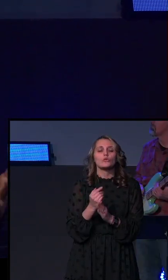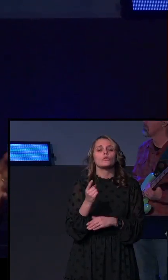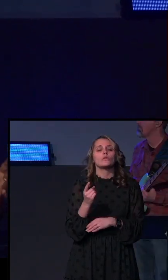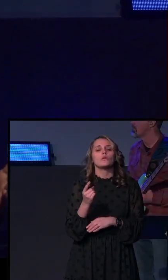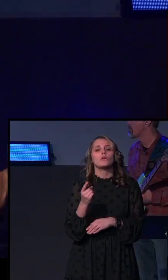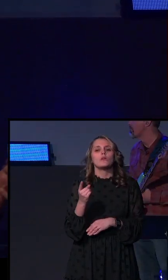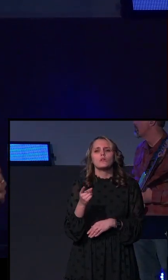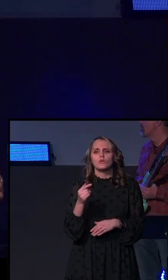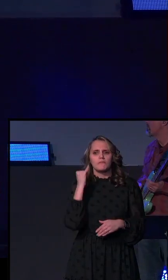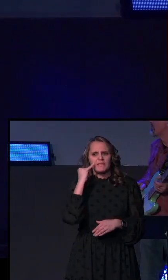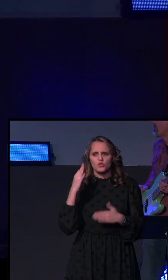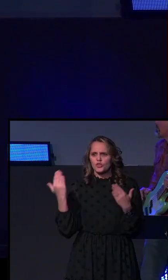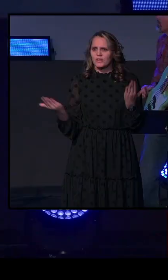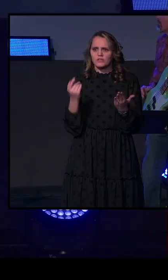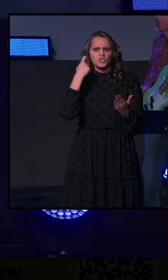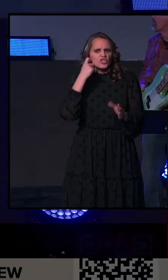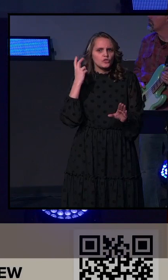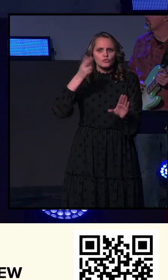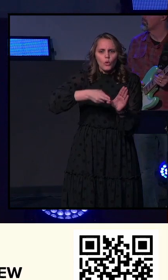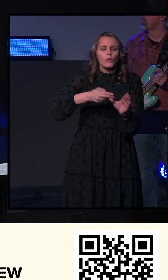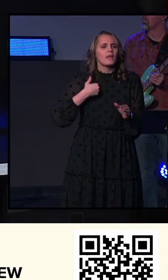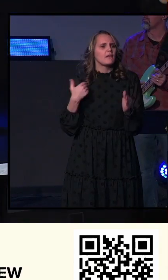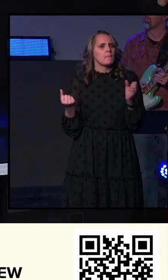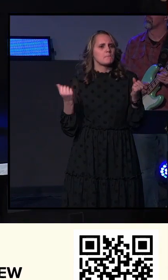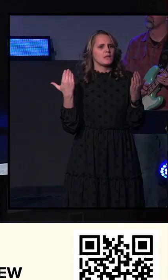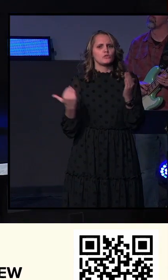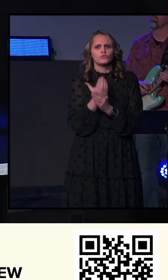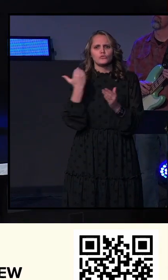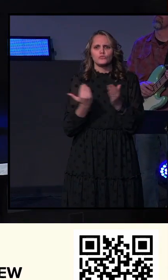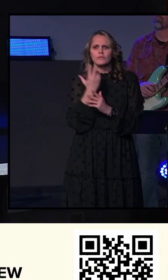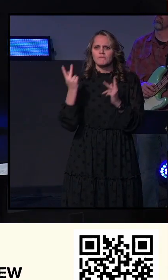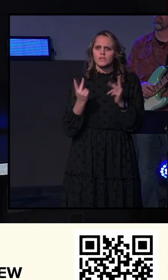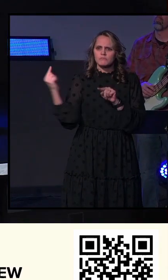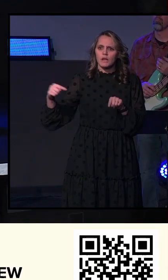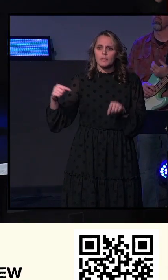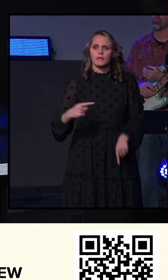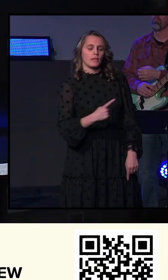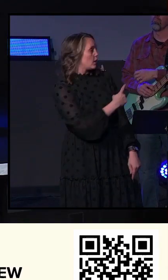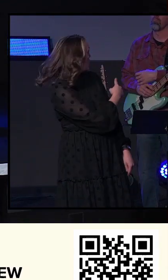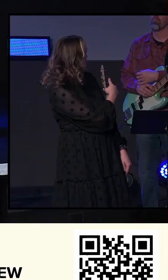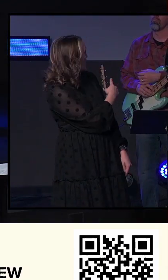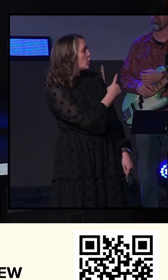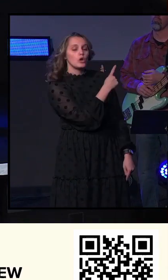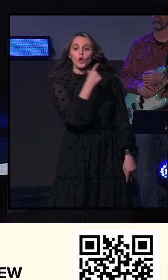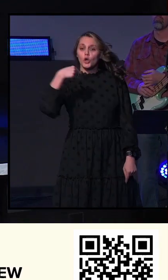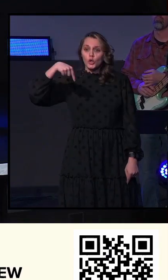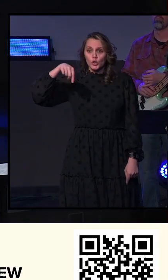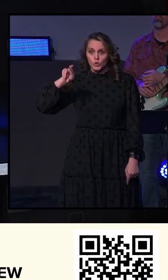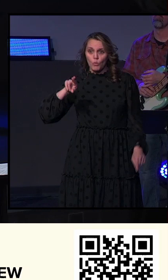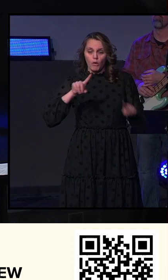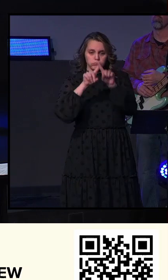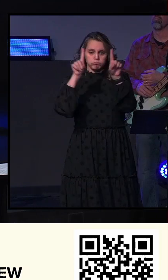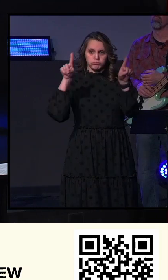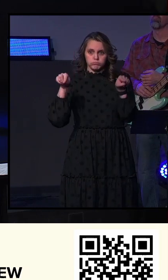had a lot of visitors here in the last few weeks. I think there's going to be something popping up here on the screen behind me. There's a QR code. We'd love to know that you're here with us, and